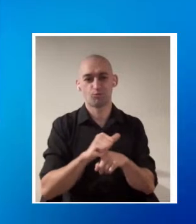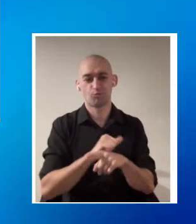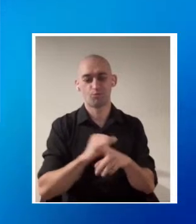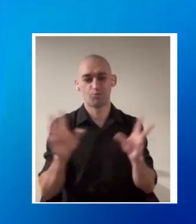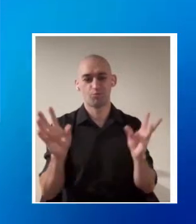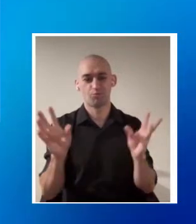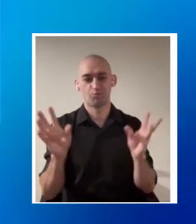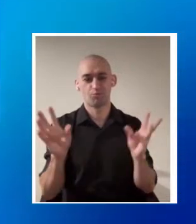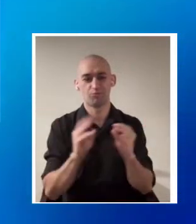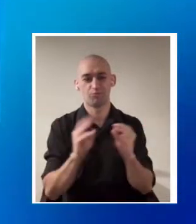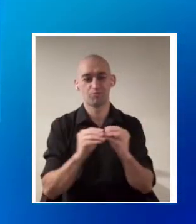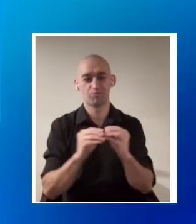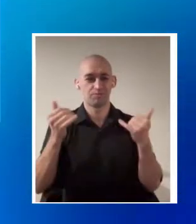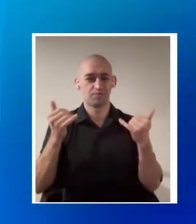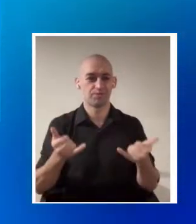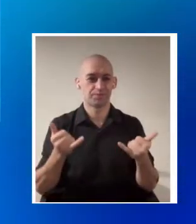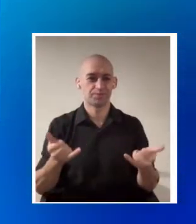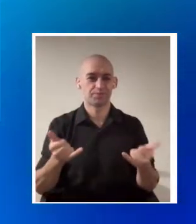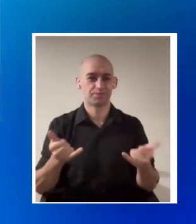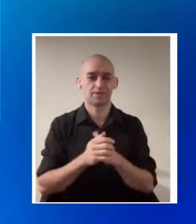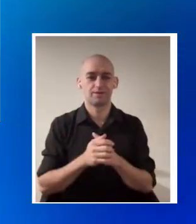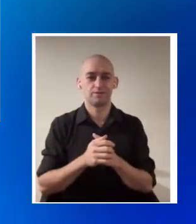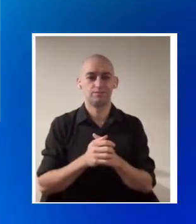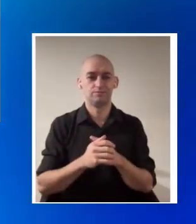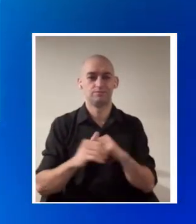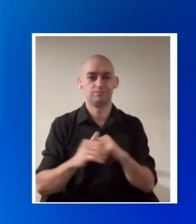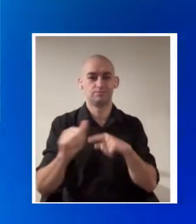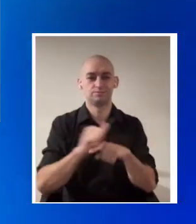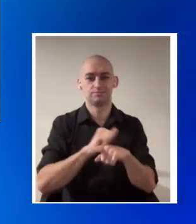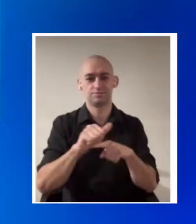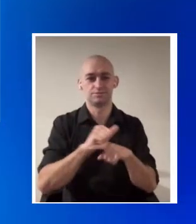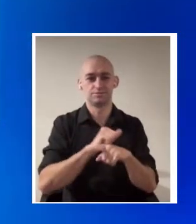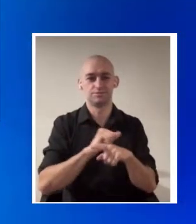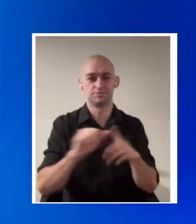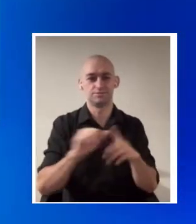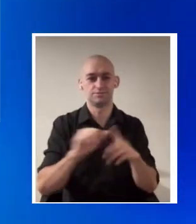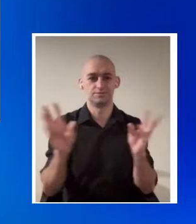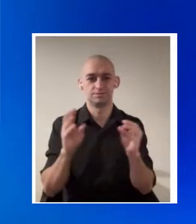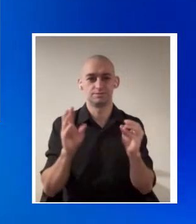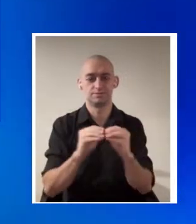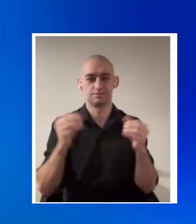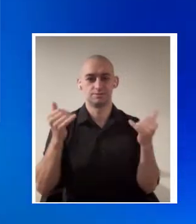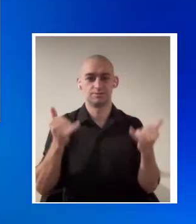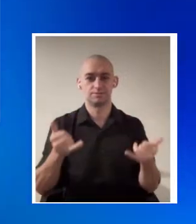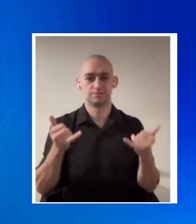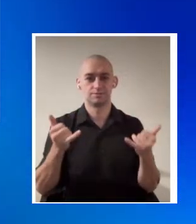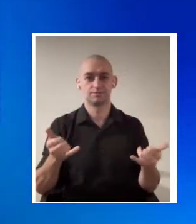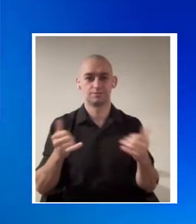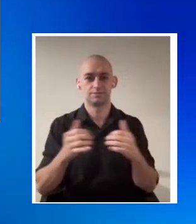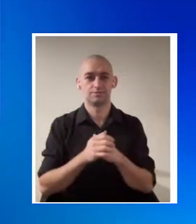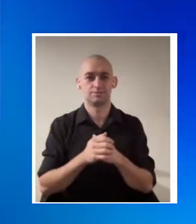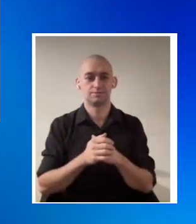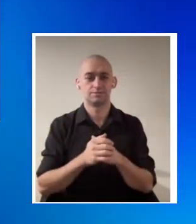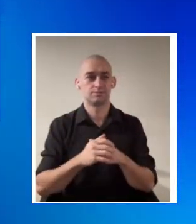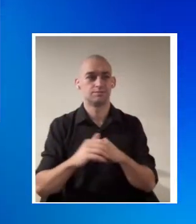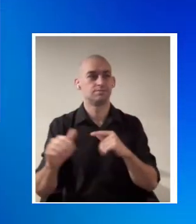out. Yeah, I have to prop up my laptop too, so I'm looking straight out and not looking down.